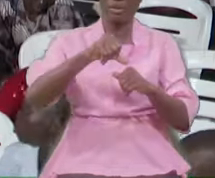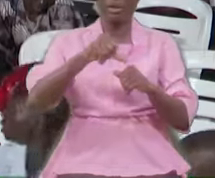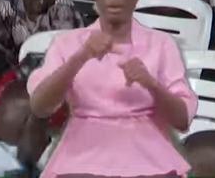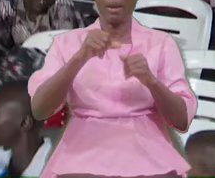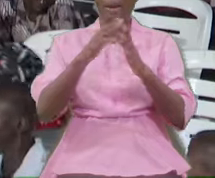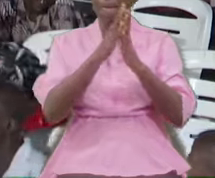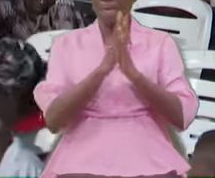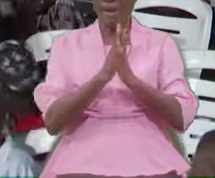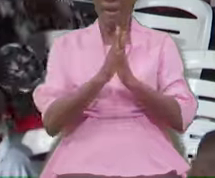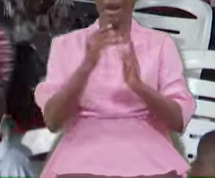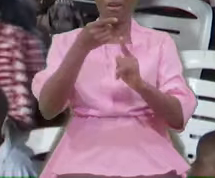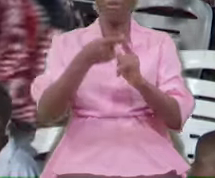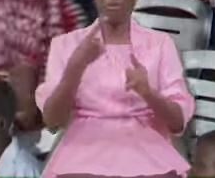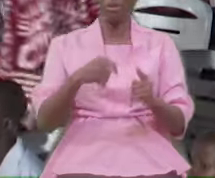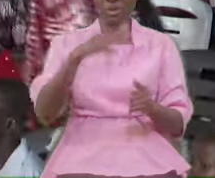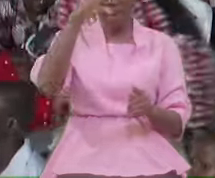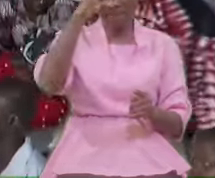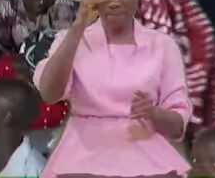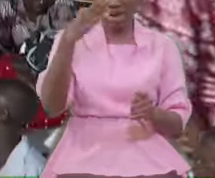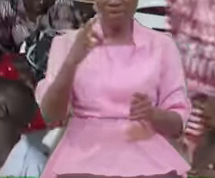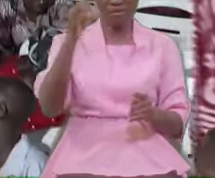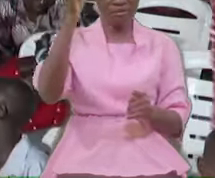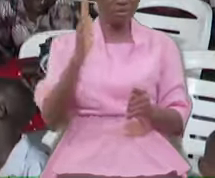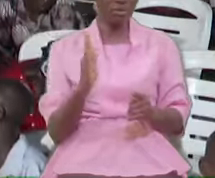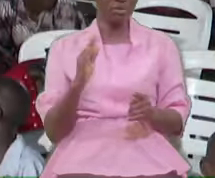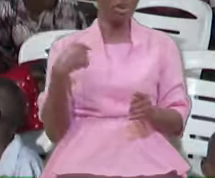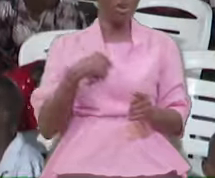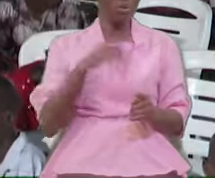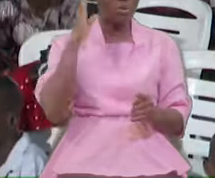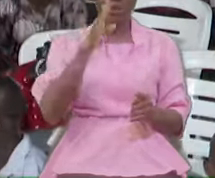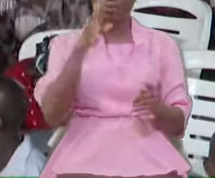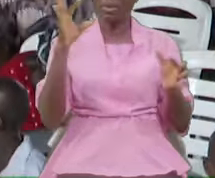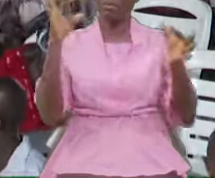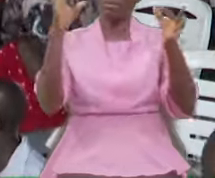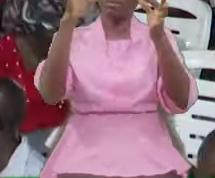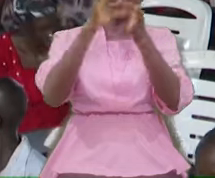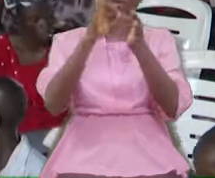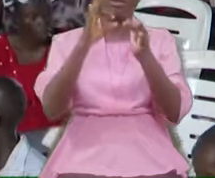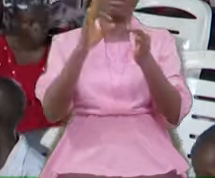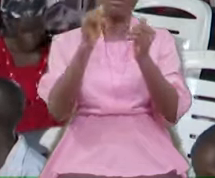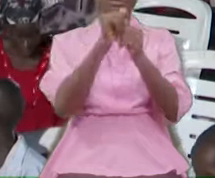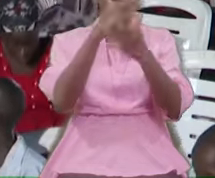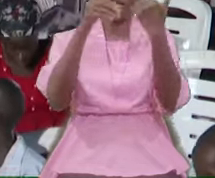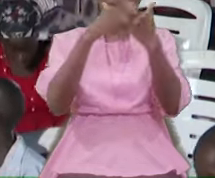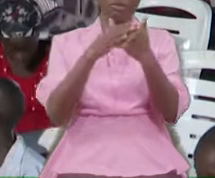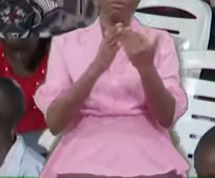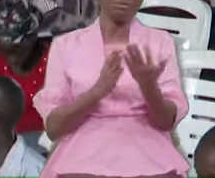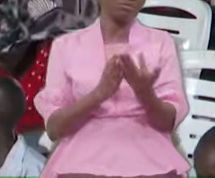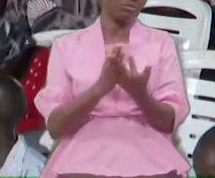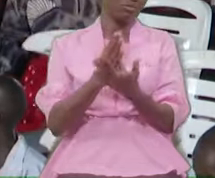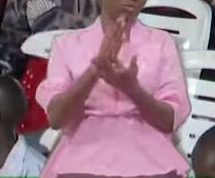God be getting connected with heaven through the prayer of the man of God very soon conect